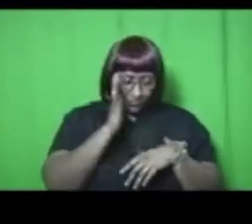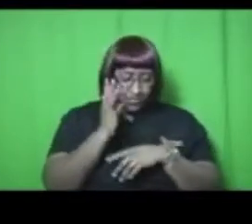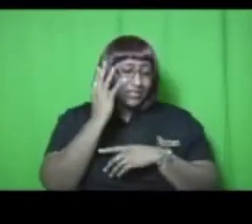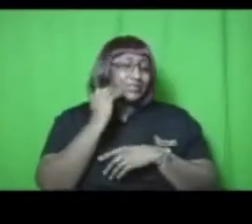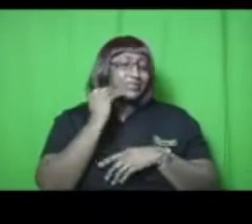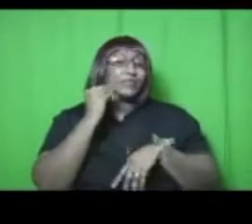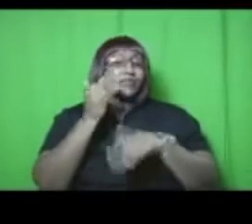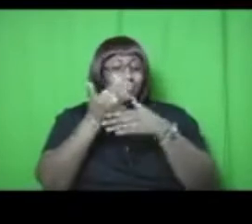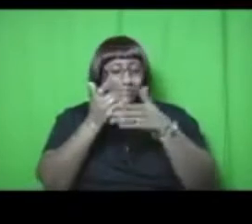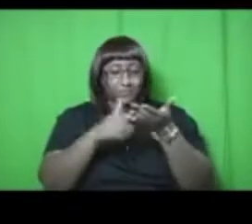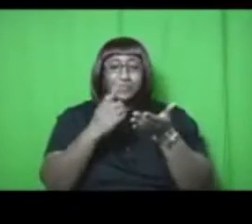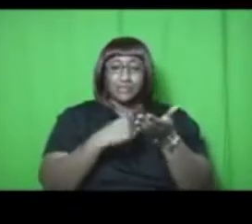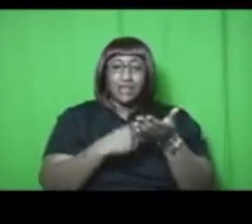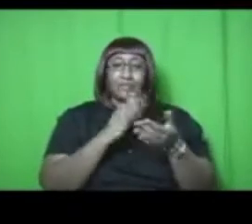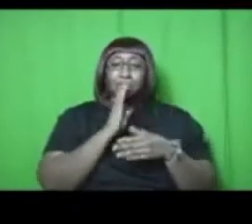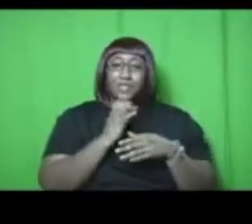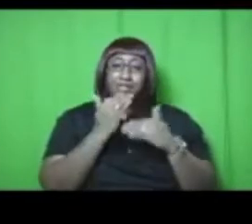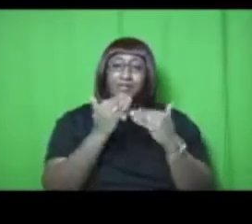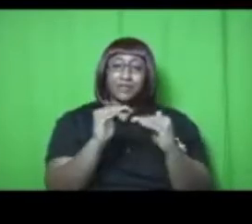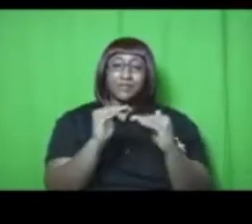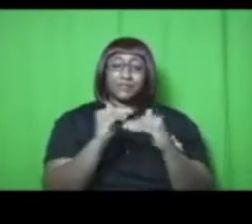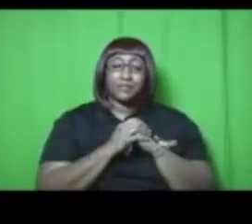of confinement.